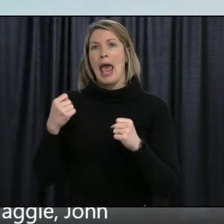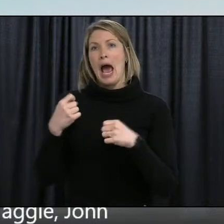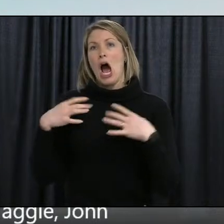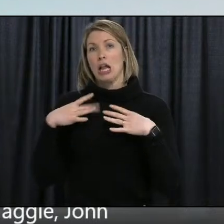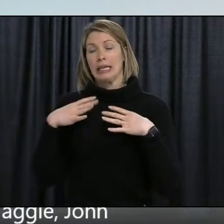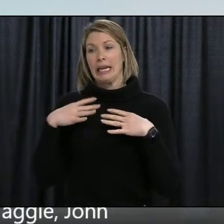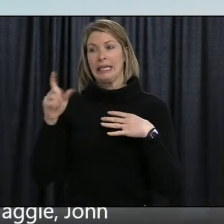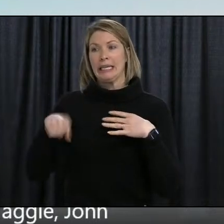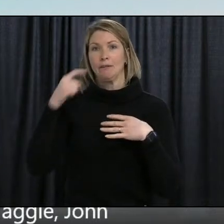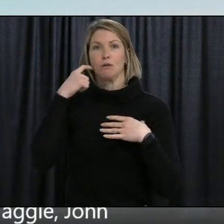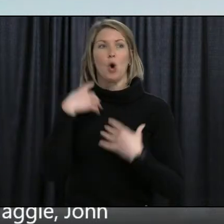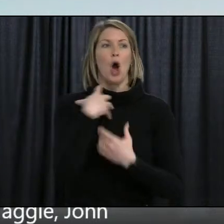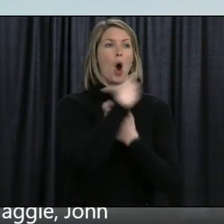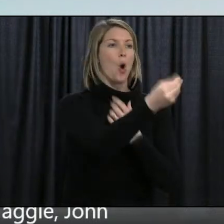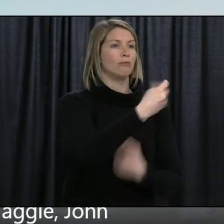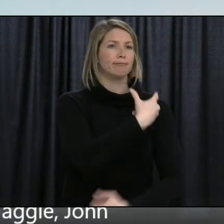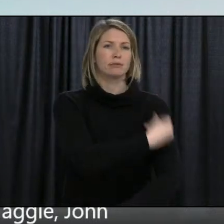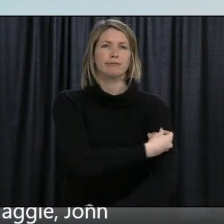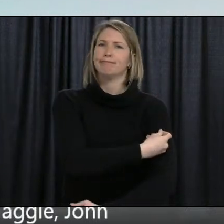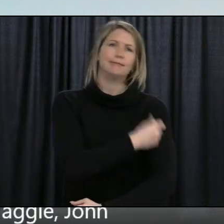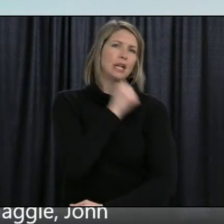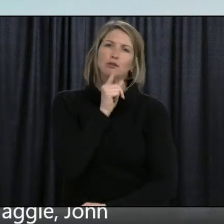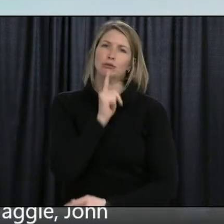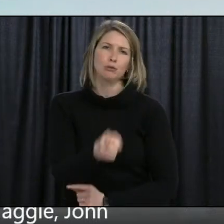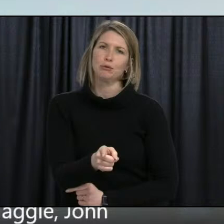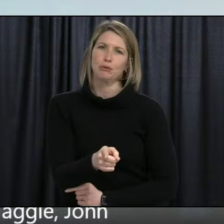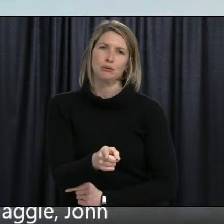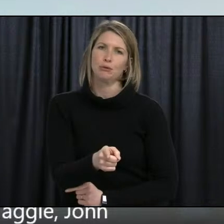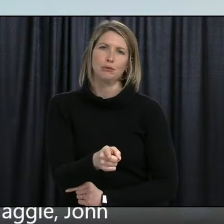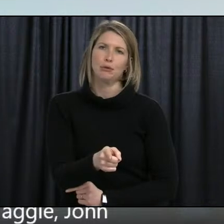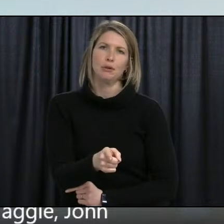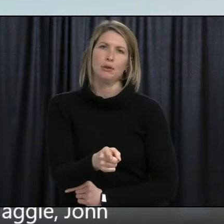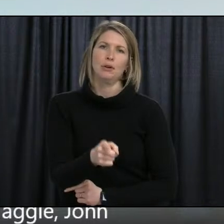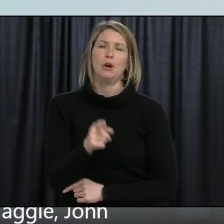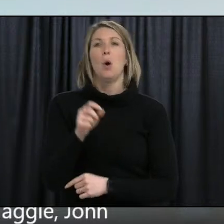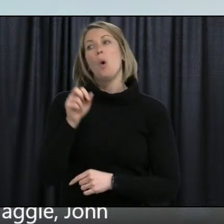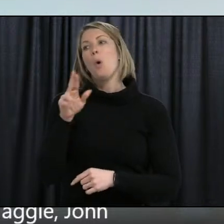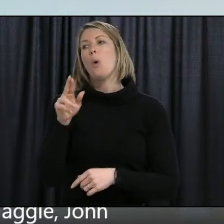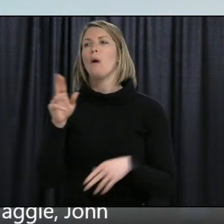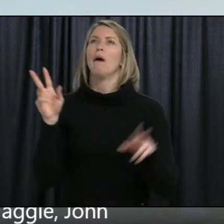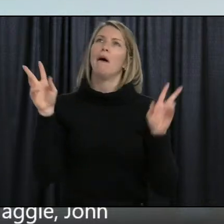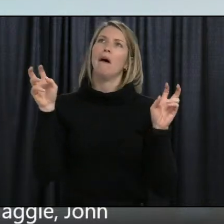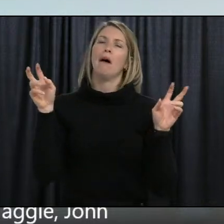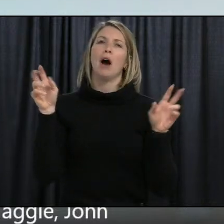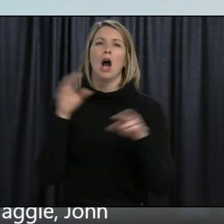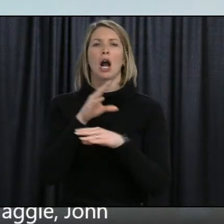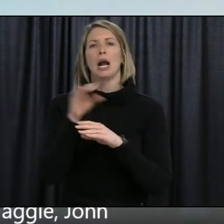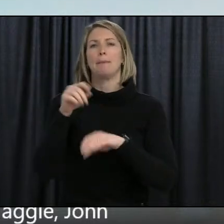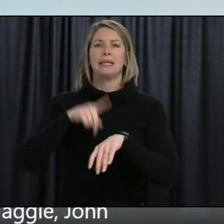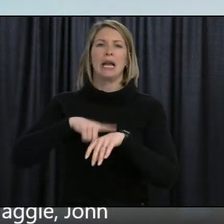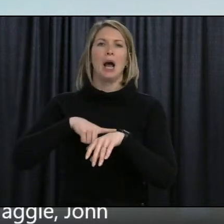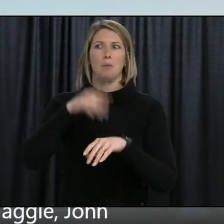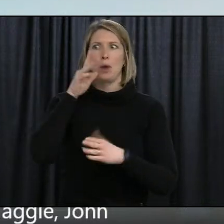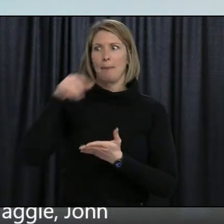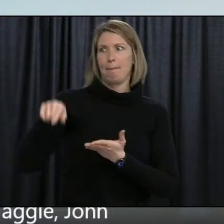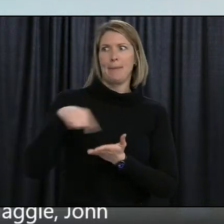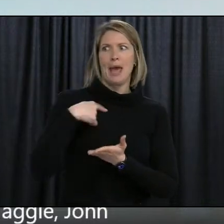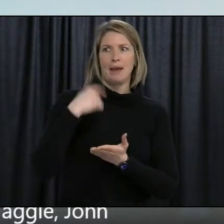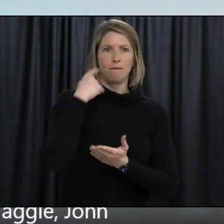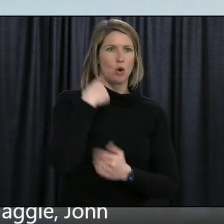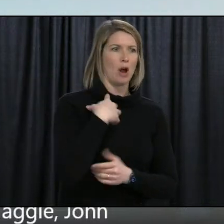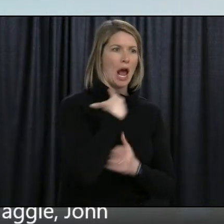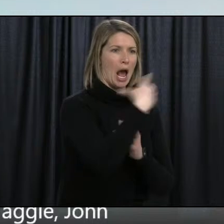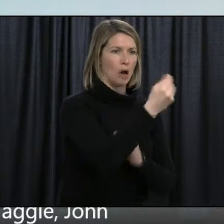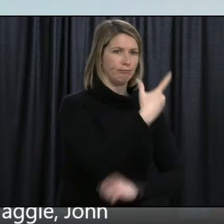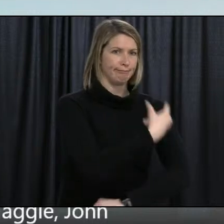and that they can go, if you like, on company time. So as far as the public sector employees